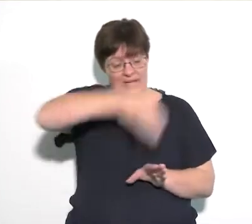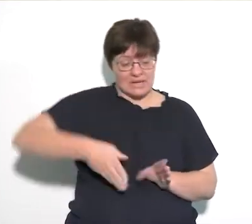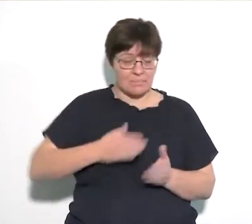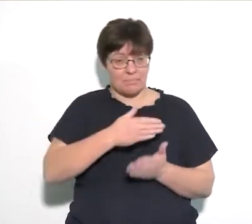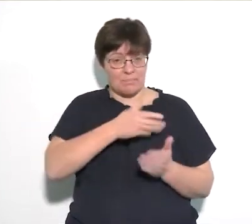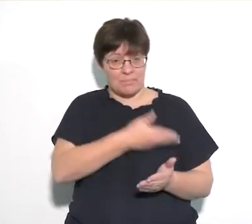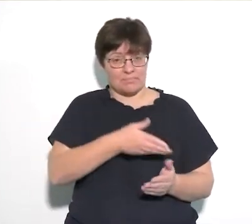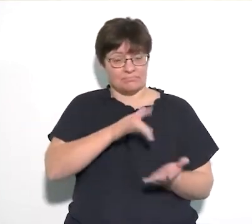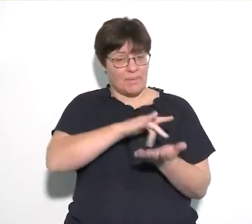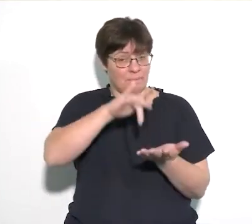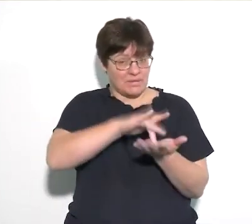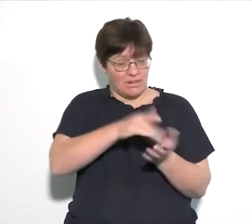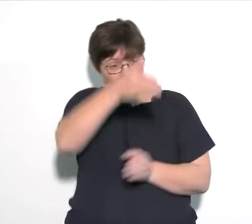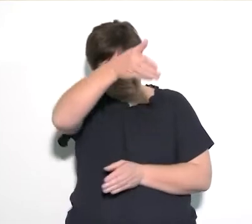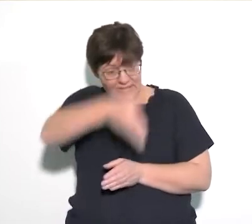middle,